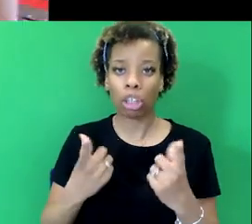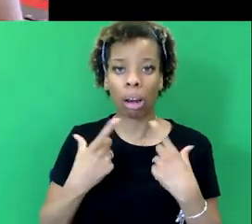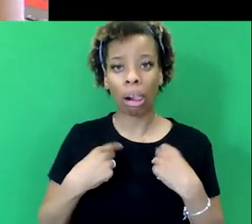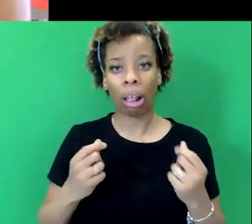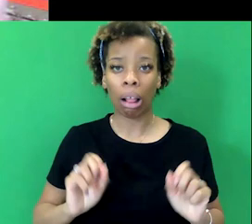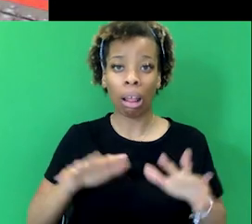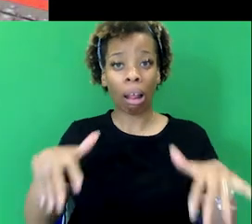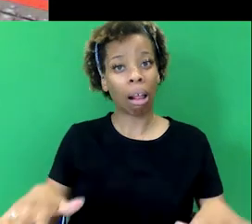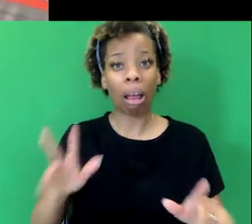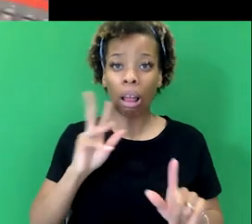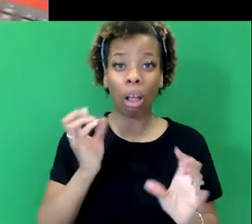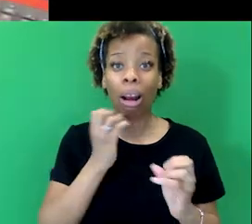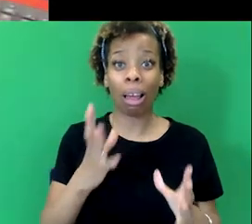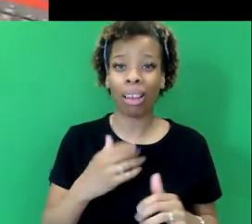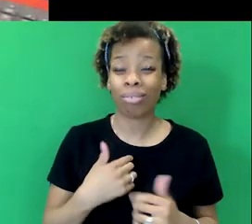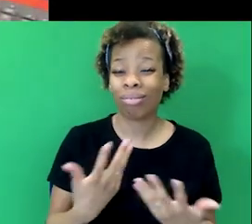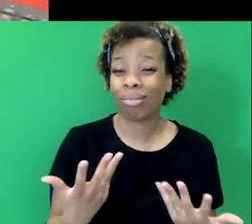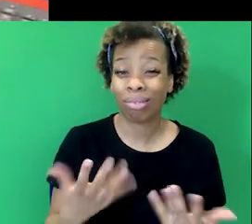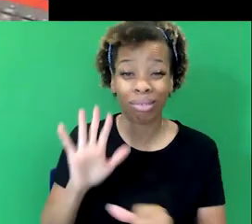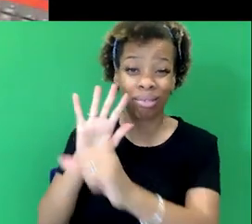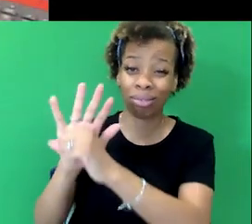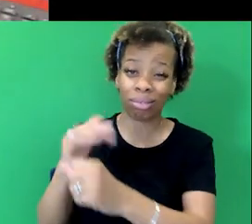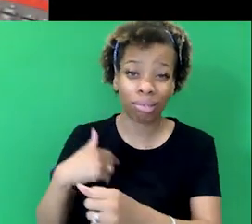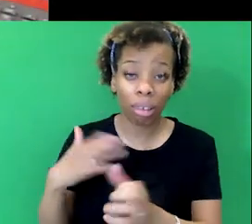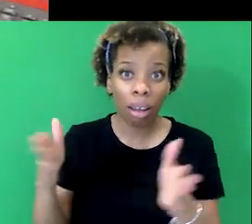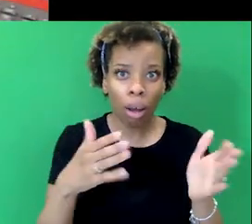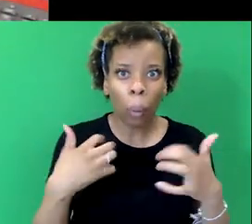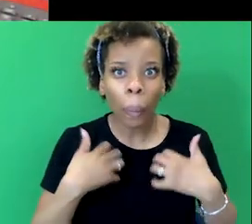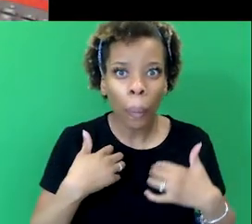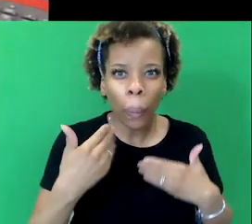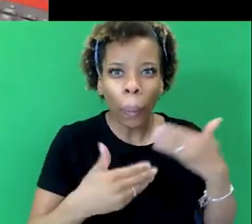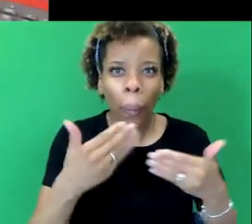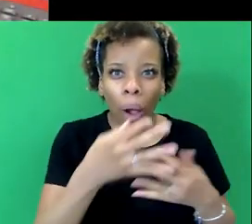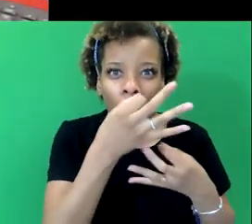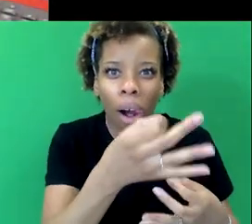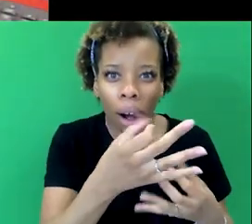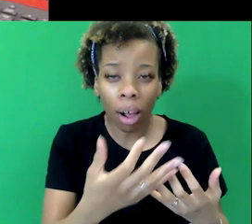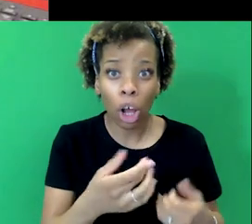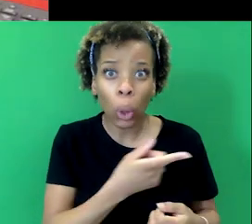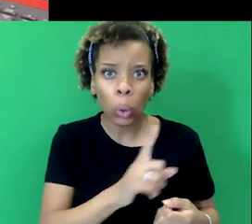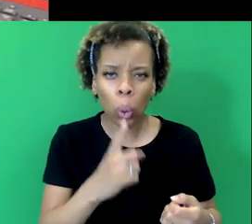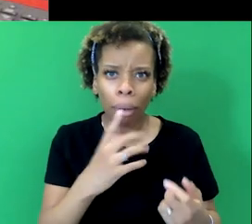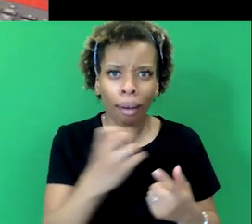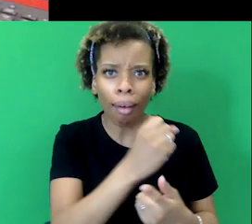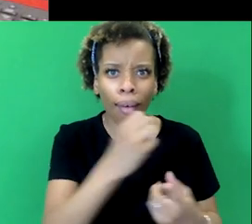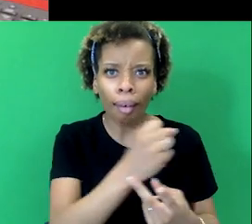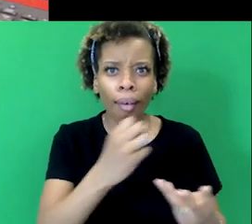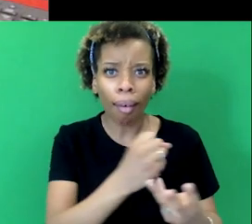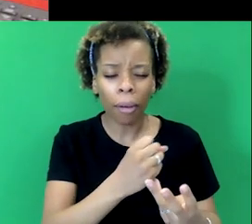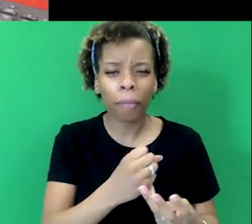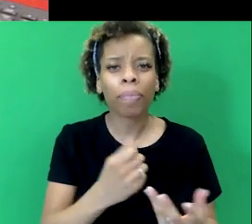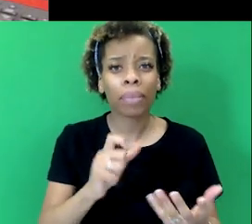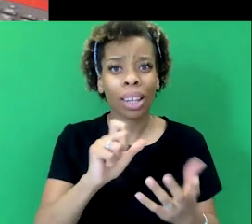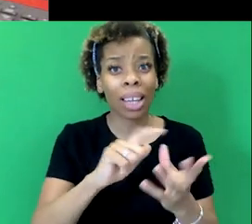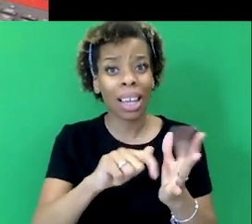sorry. Cancel me, but you've all done these amazing things. And Catherine, you just kind of hinted at